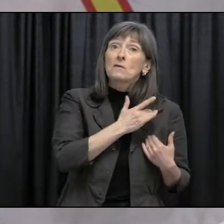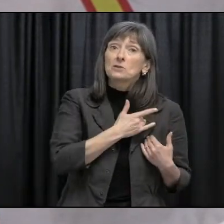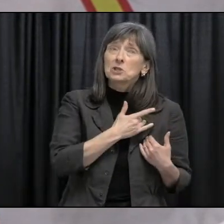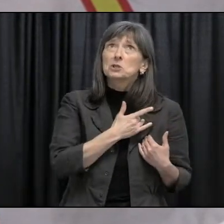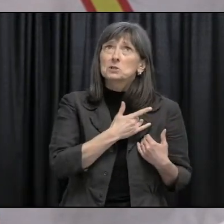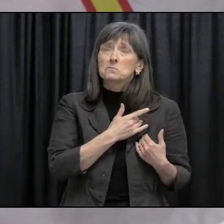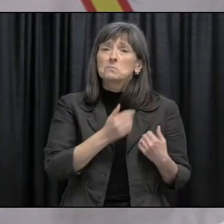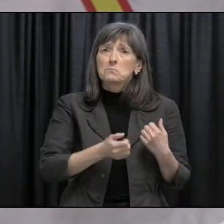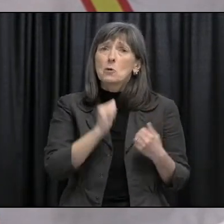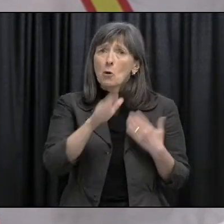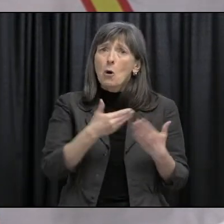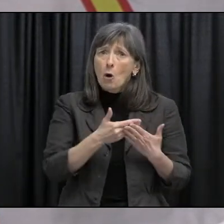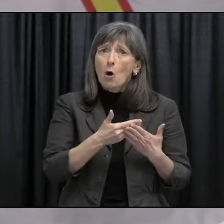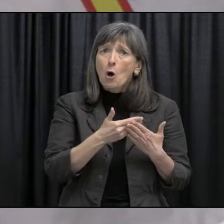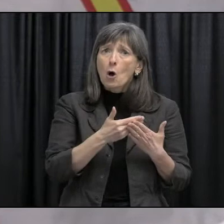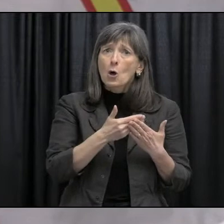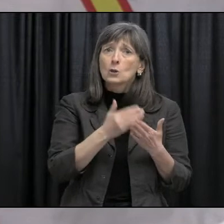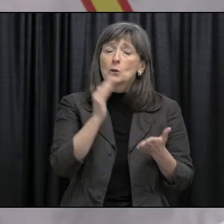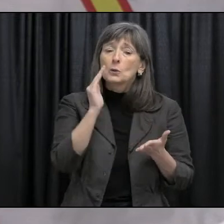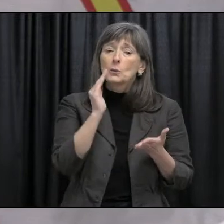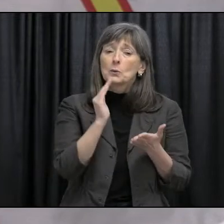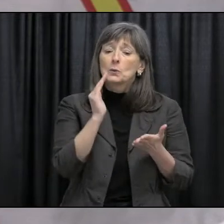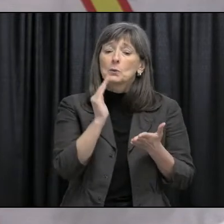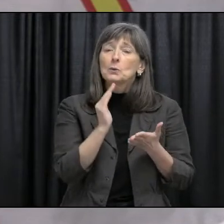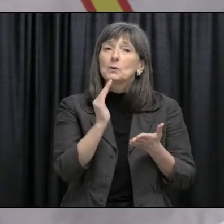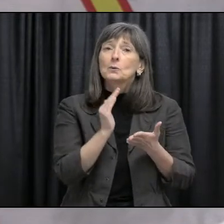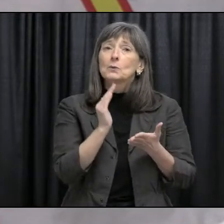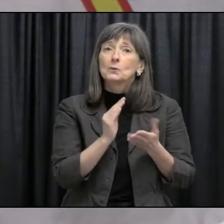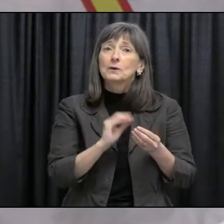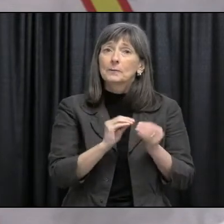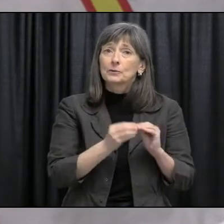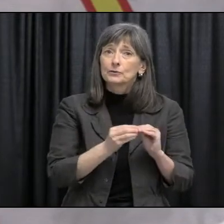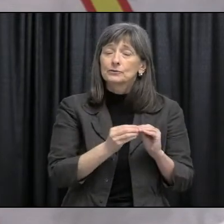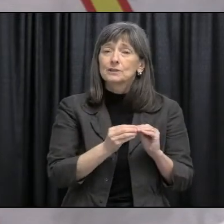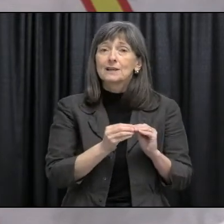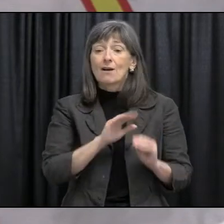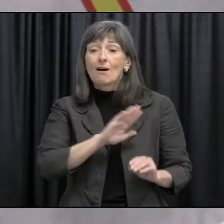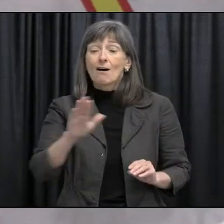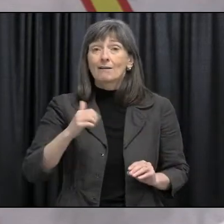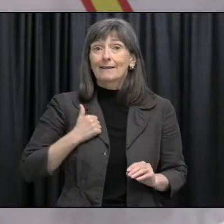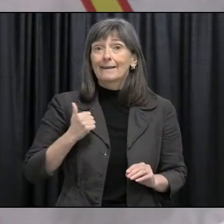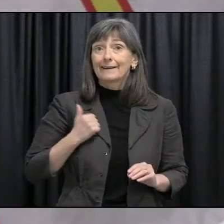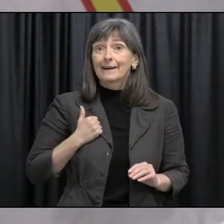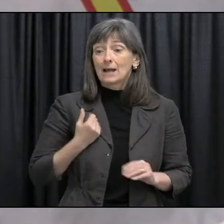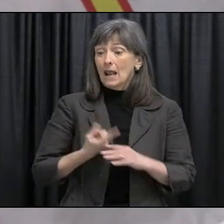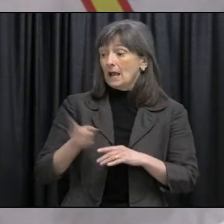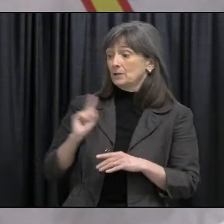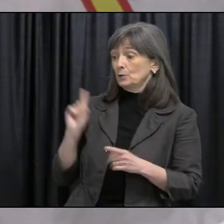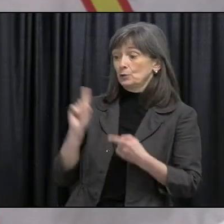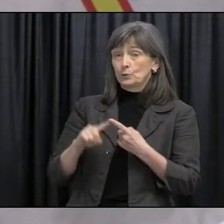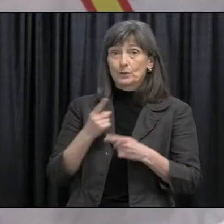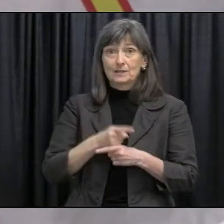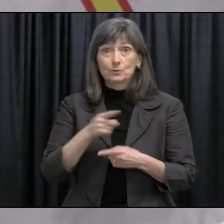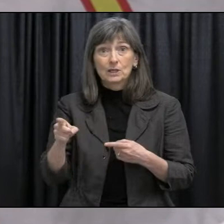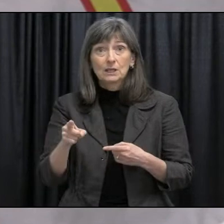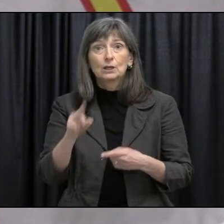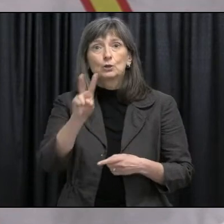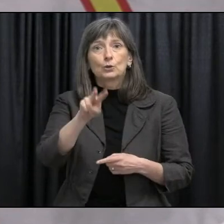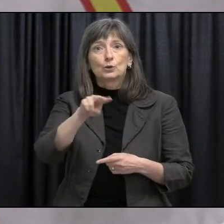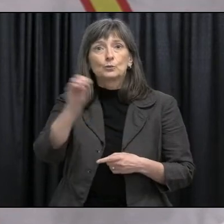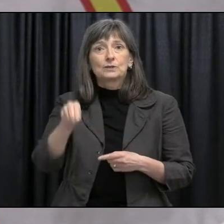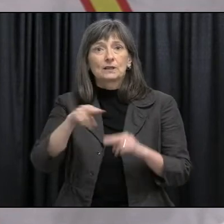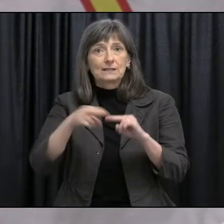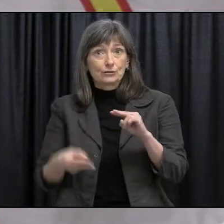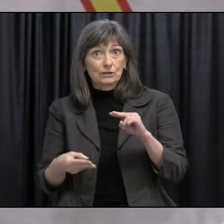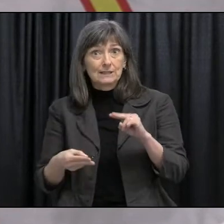in almost all jurisdictions. Nationally, there was a 22% decrease in cases from the previous week, and in the